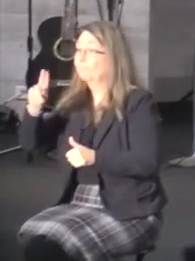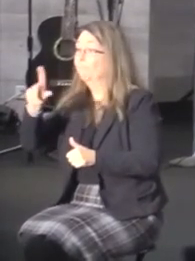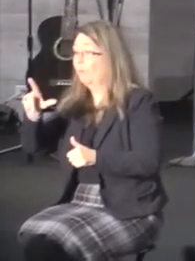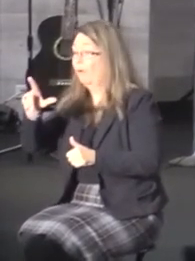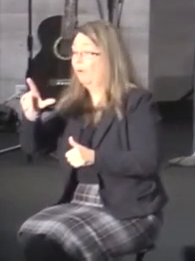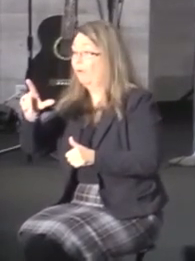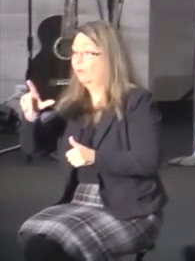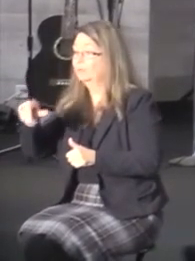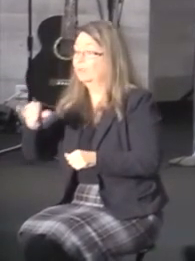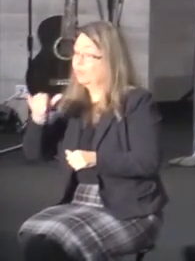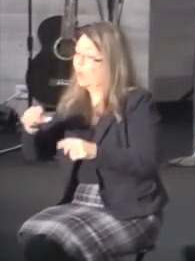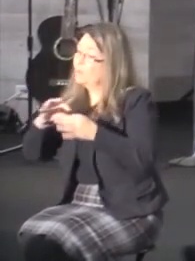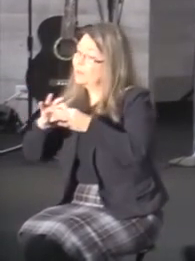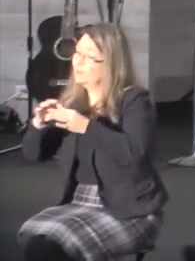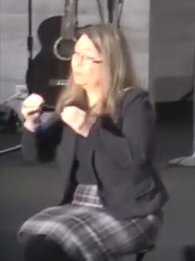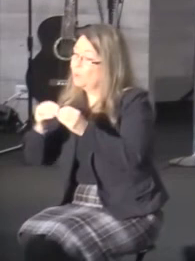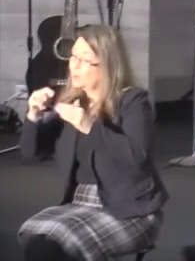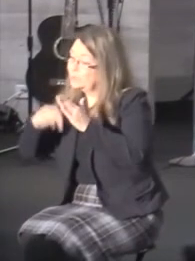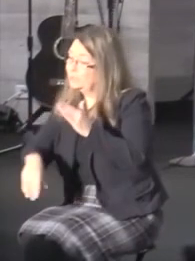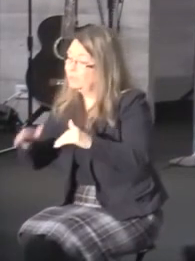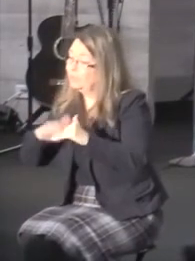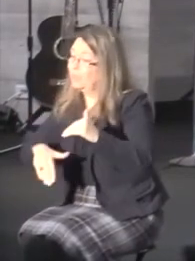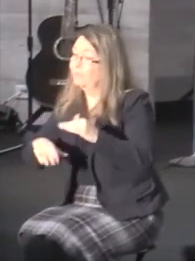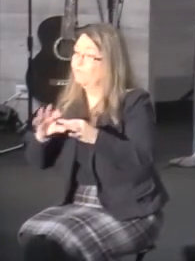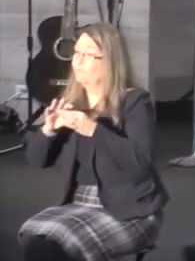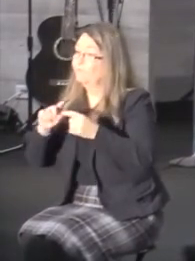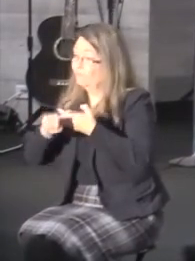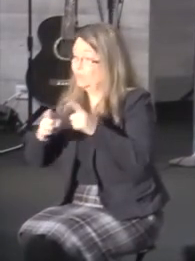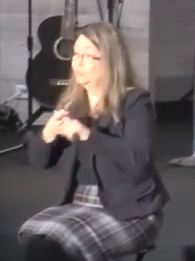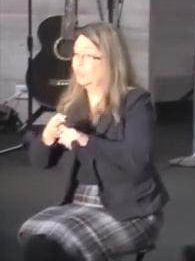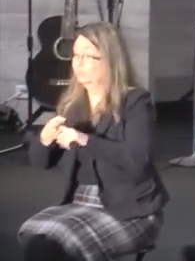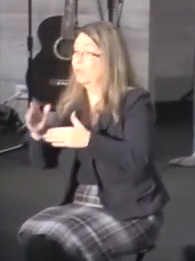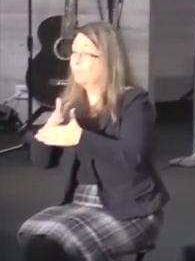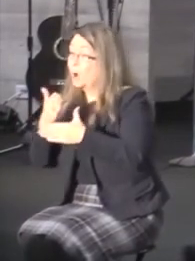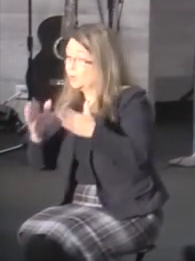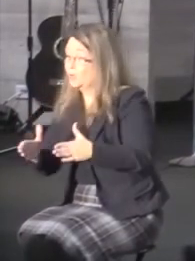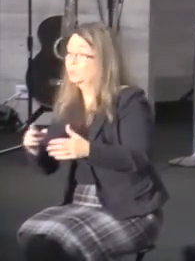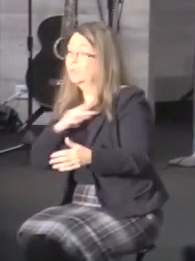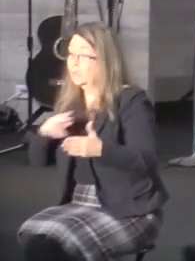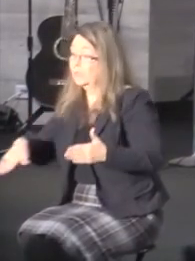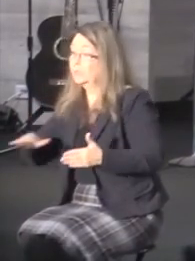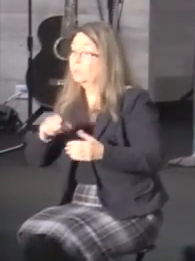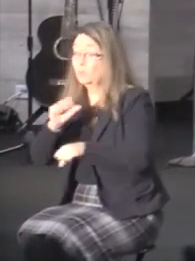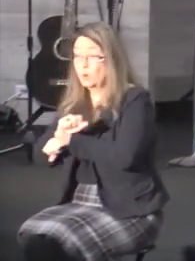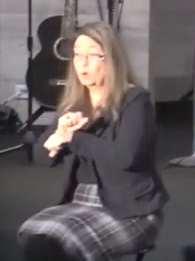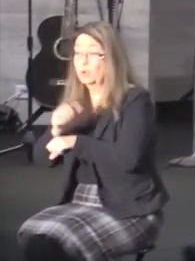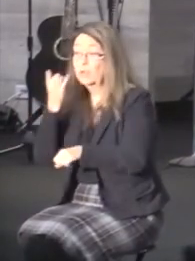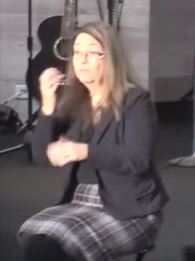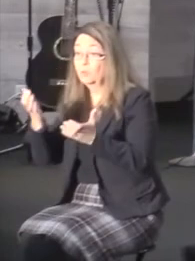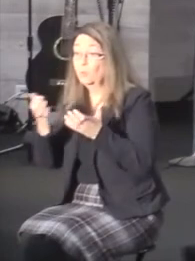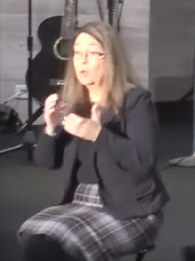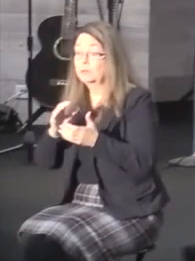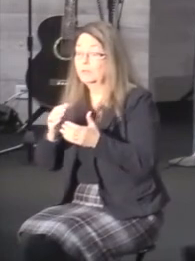this relationship went deeper than just friendship. They were partners in kingdom work. If you want to develop friends, do kingdom work